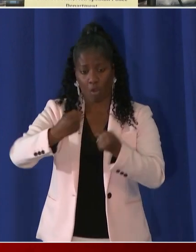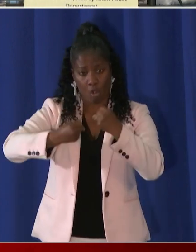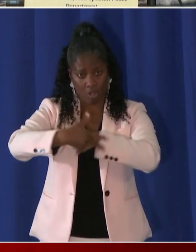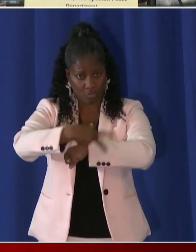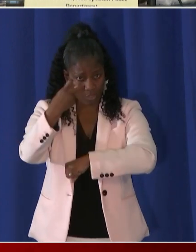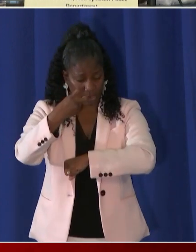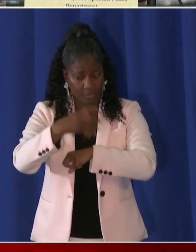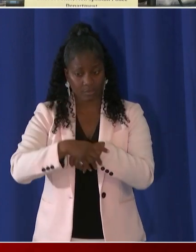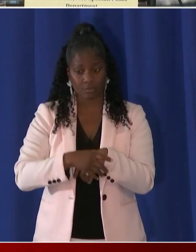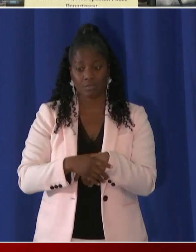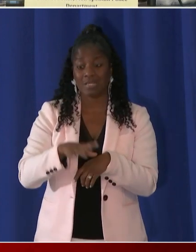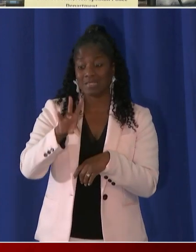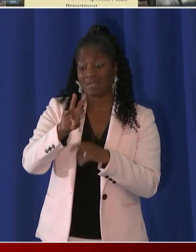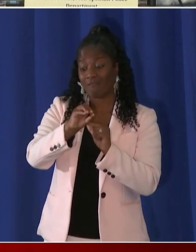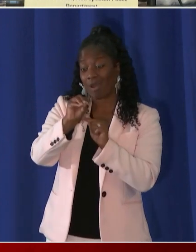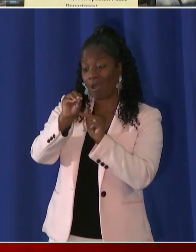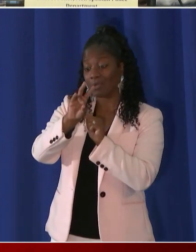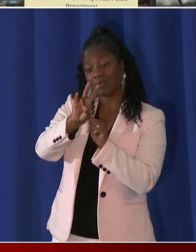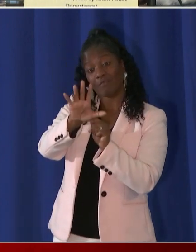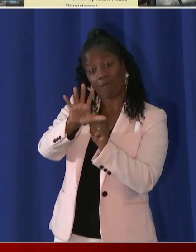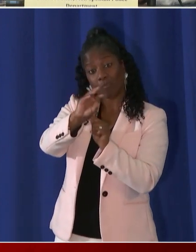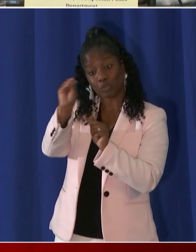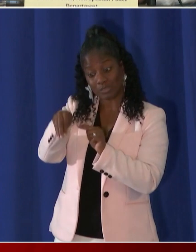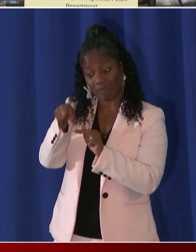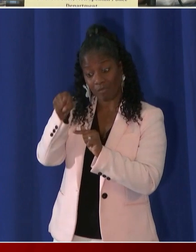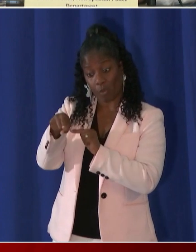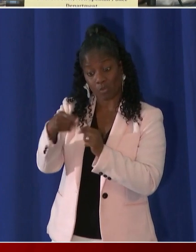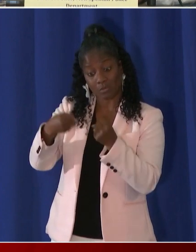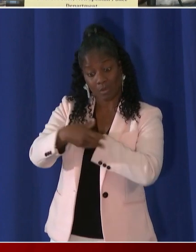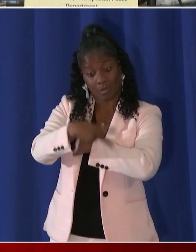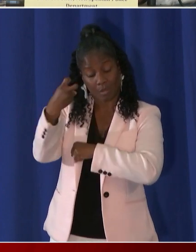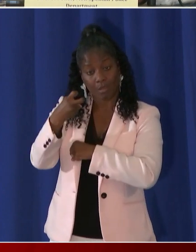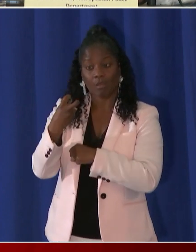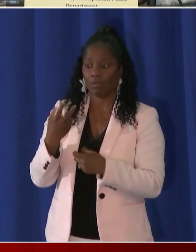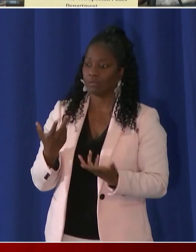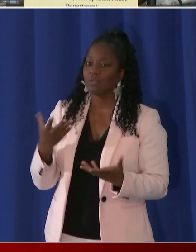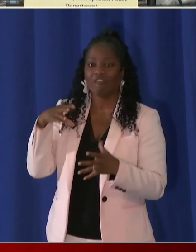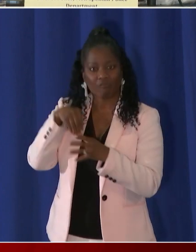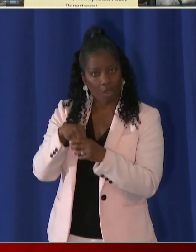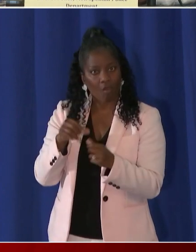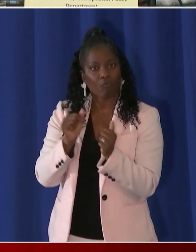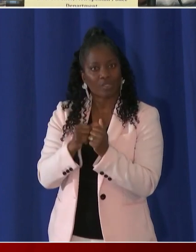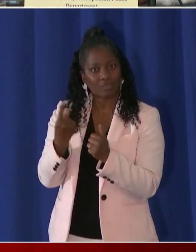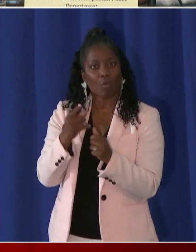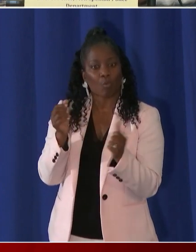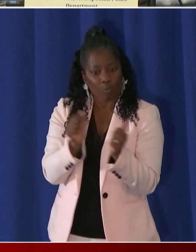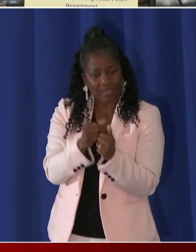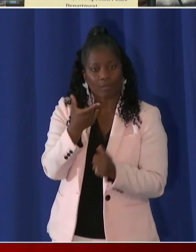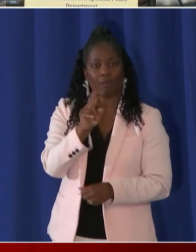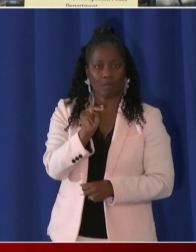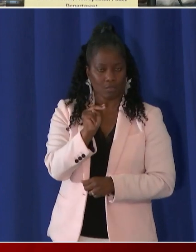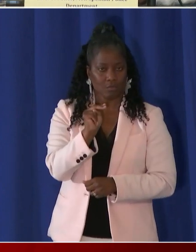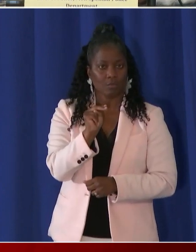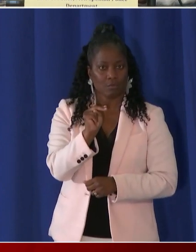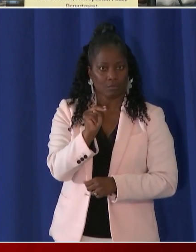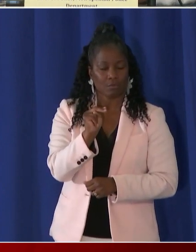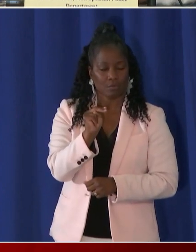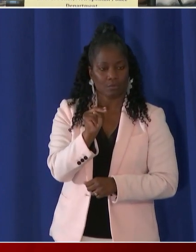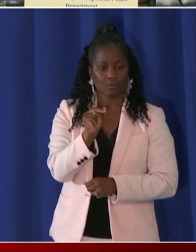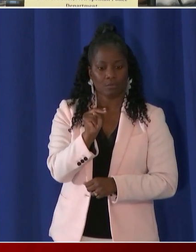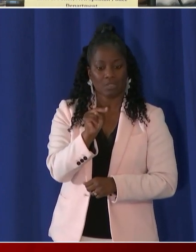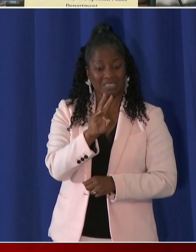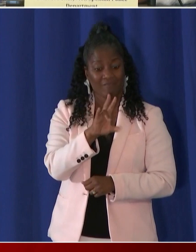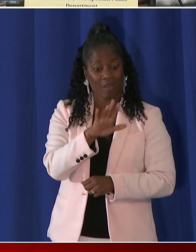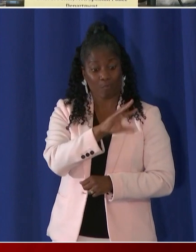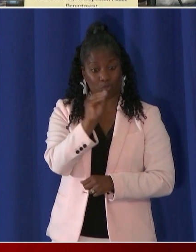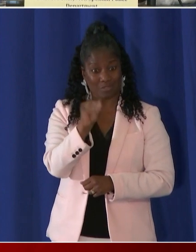carjackings. 75% of those carjackings involve somebody armed with a gun. 75% of